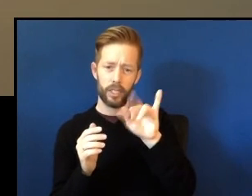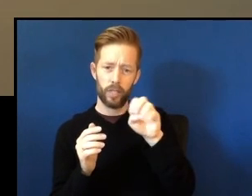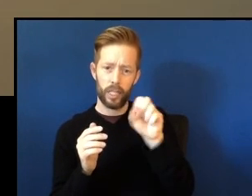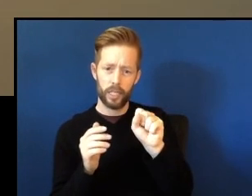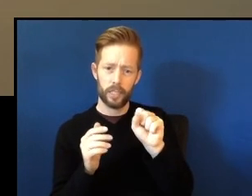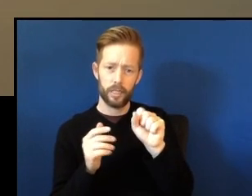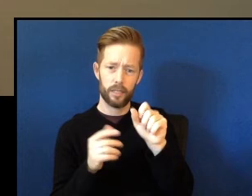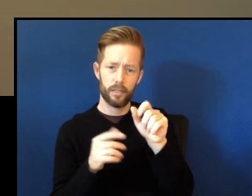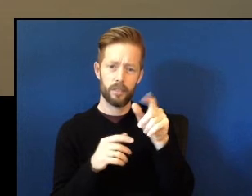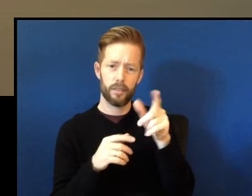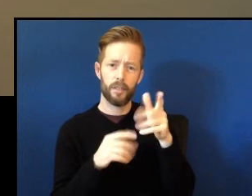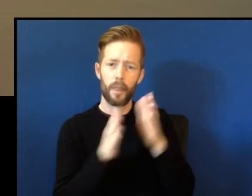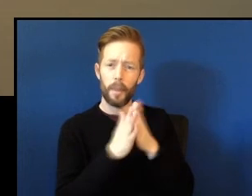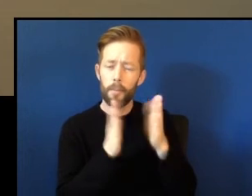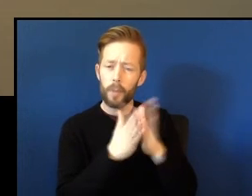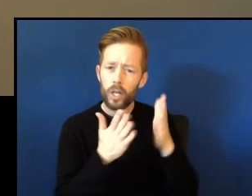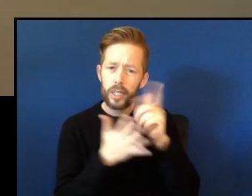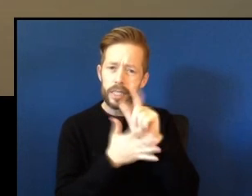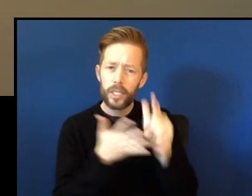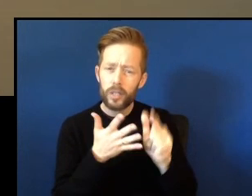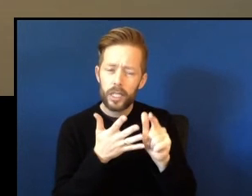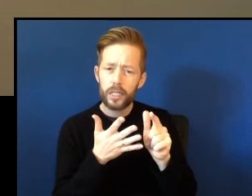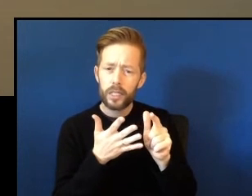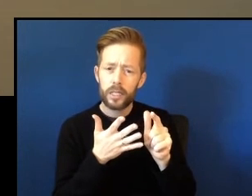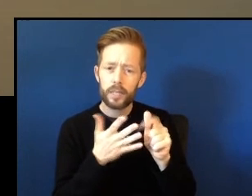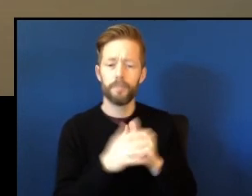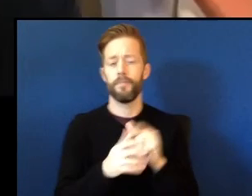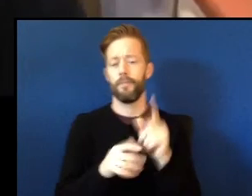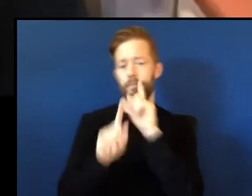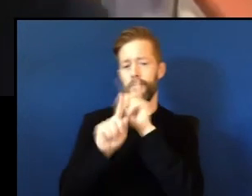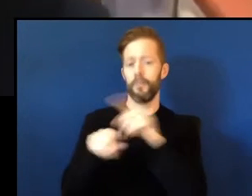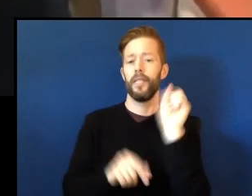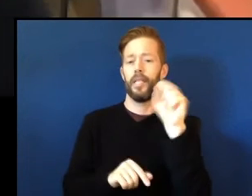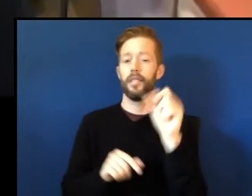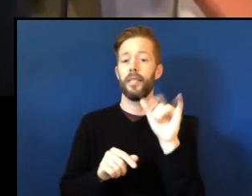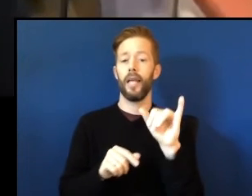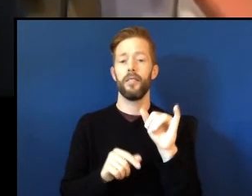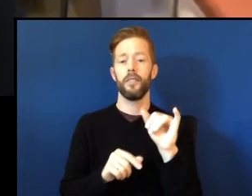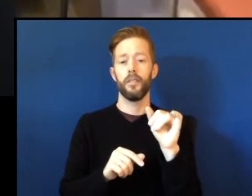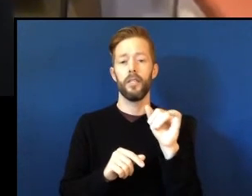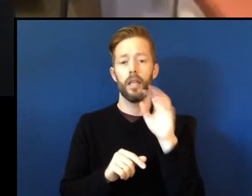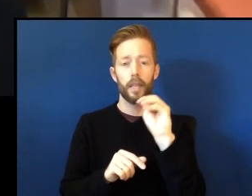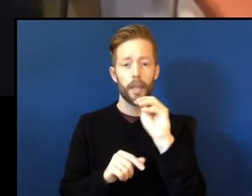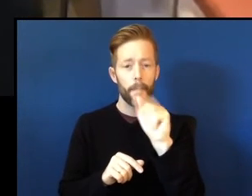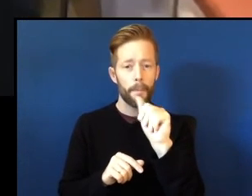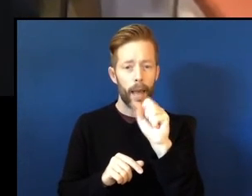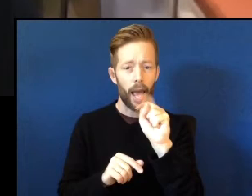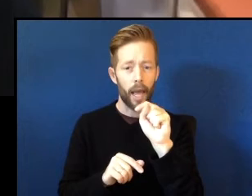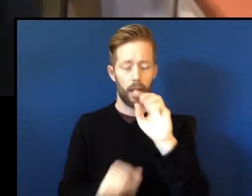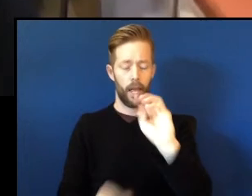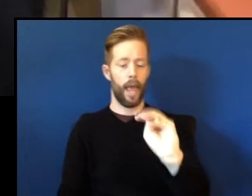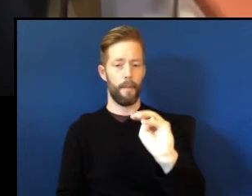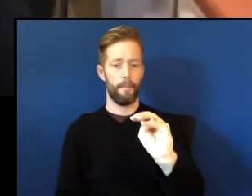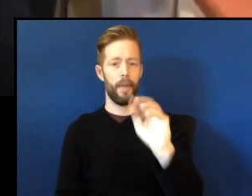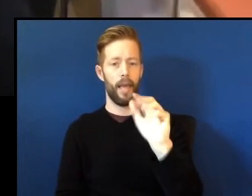the librarians, the book series, I think? Yes, it's the MAST program,